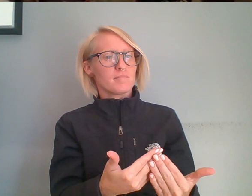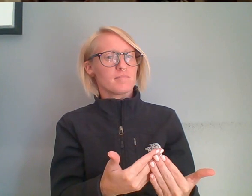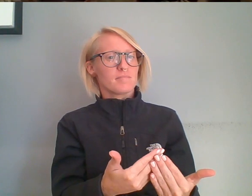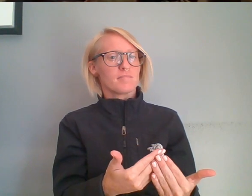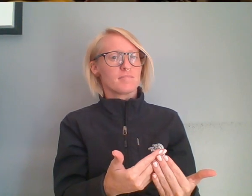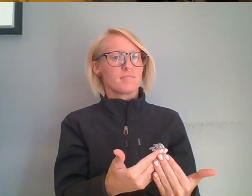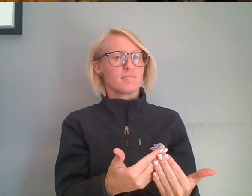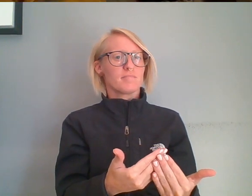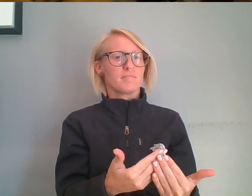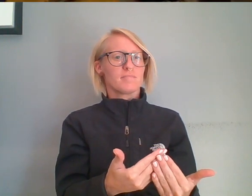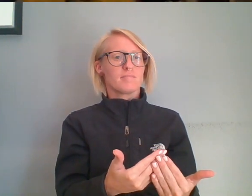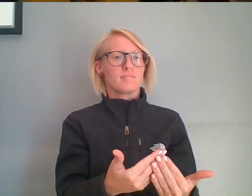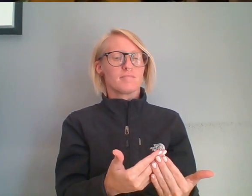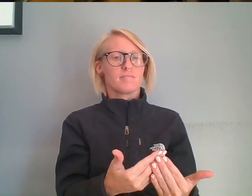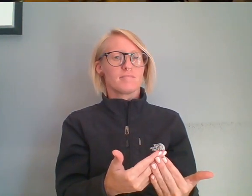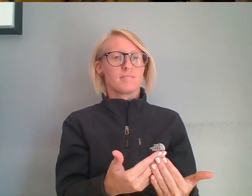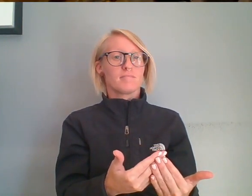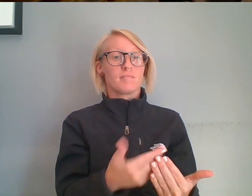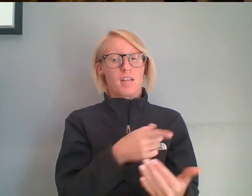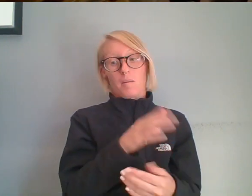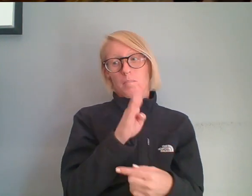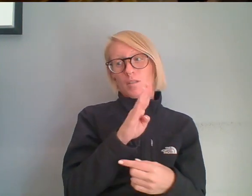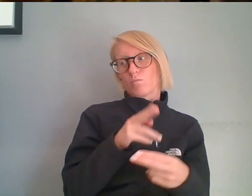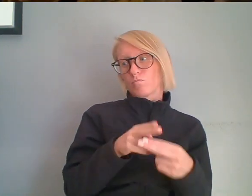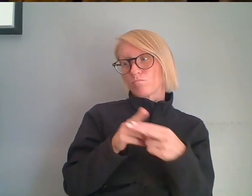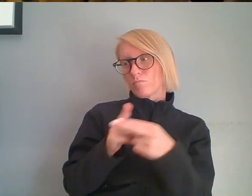B will name and give the reason they gave it to him.